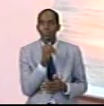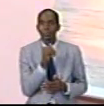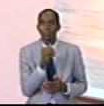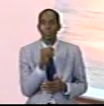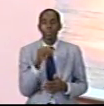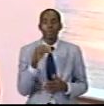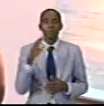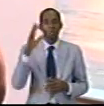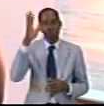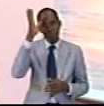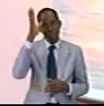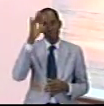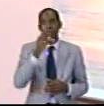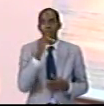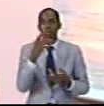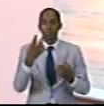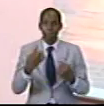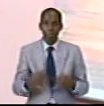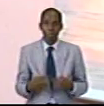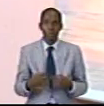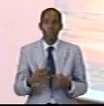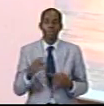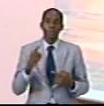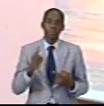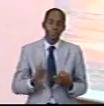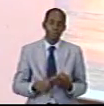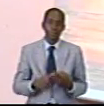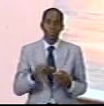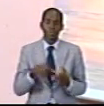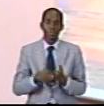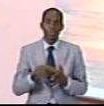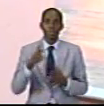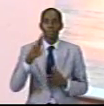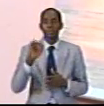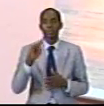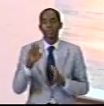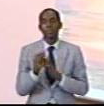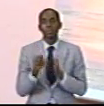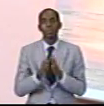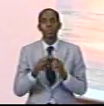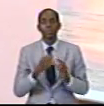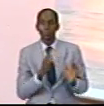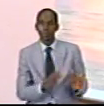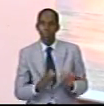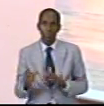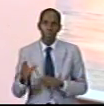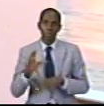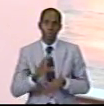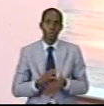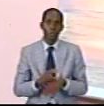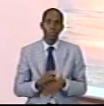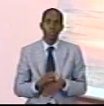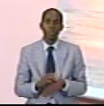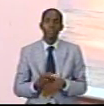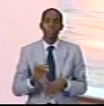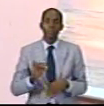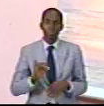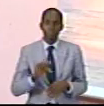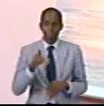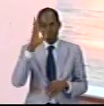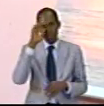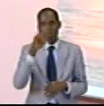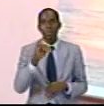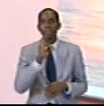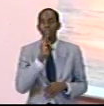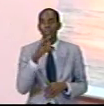is coming to university to prepare the church, not just PFM. I'm speaking, yes, I'm the national vice president of the PFM